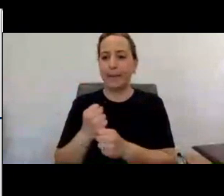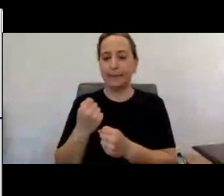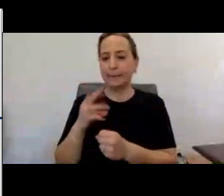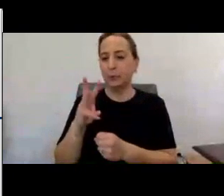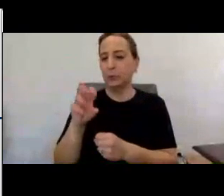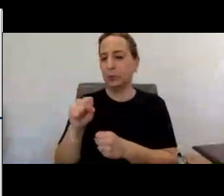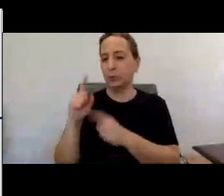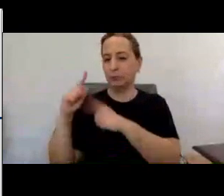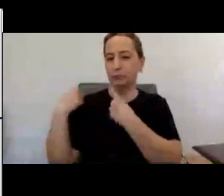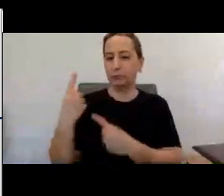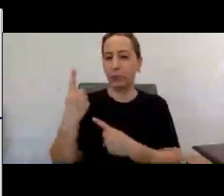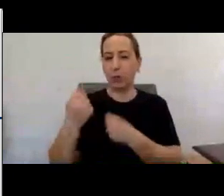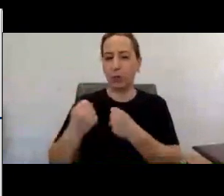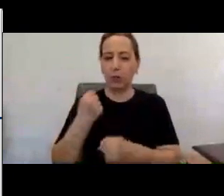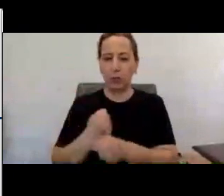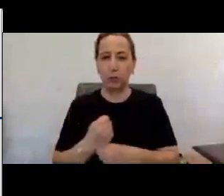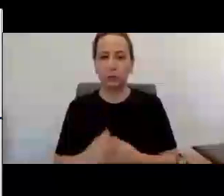well.